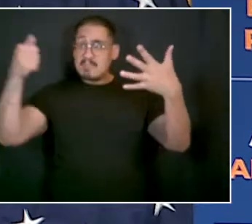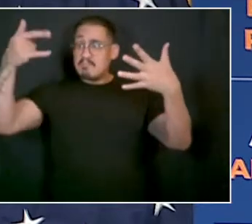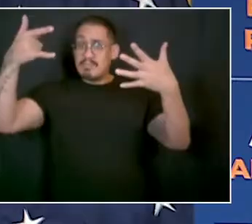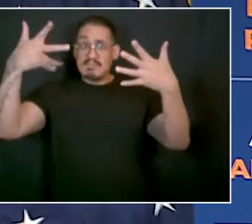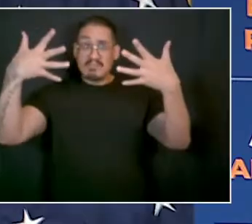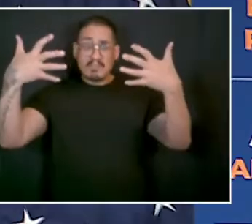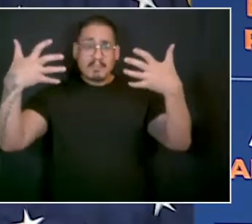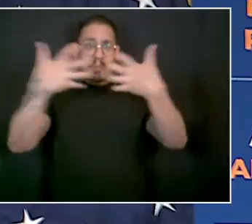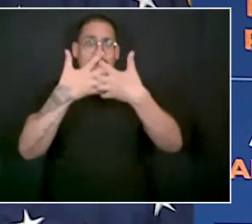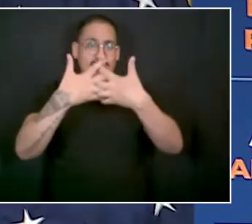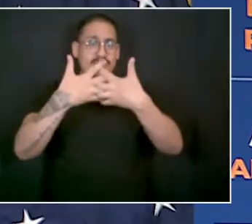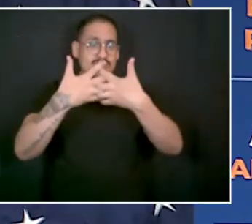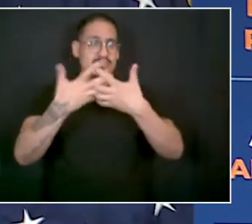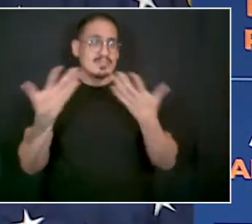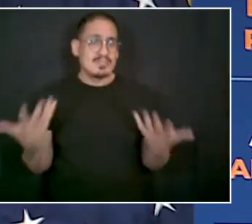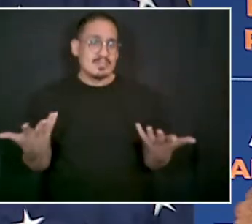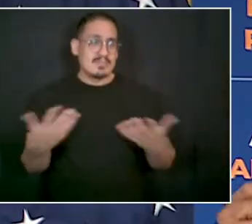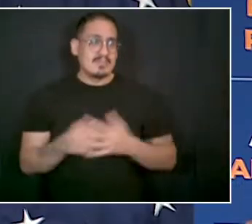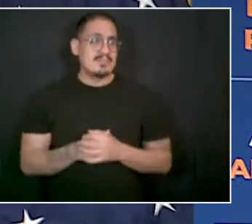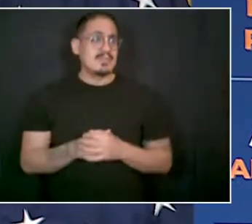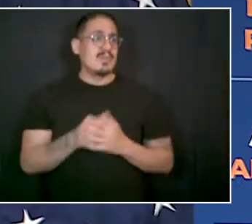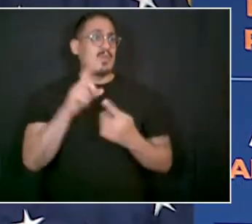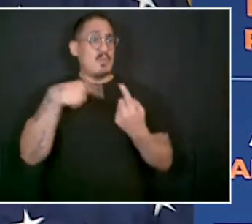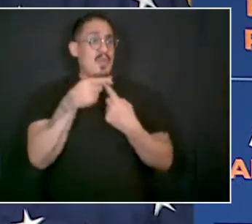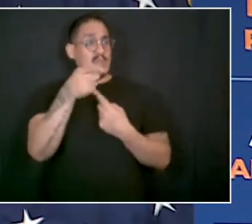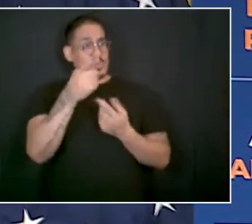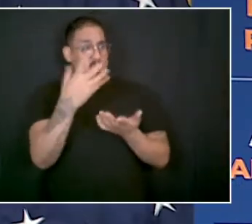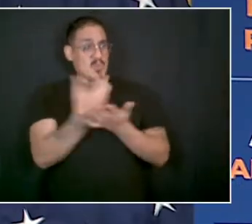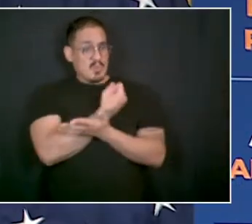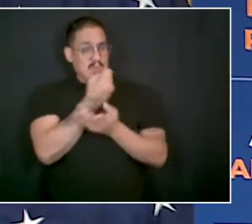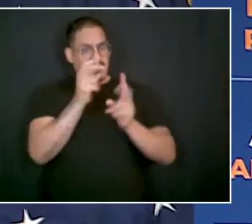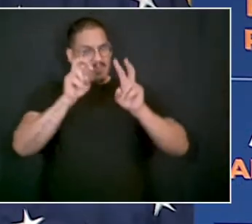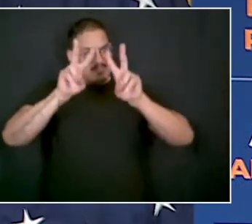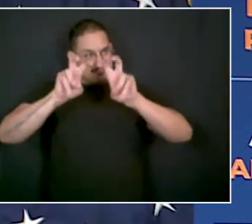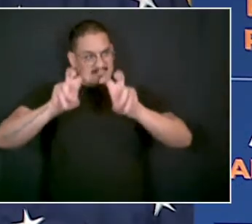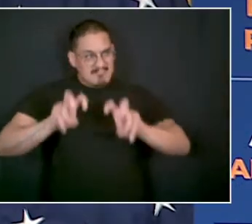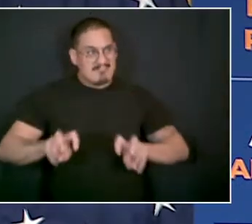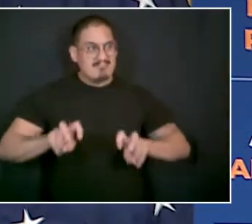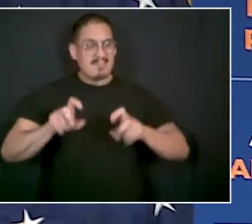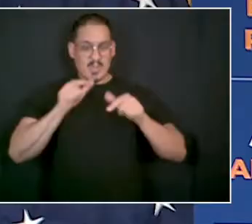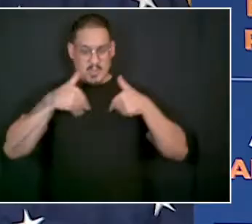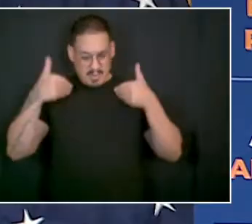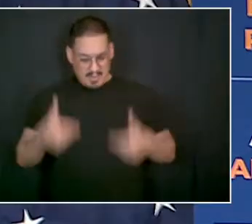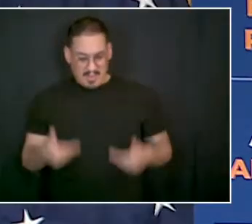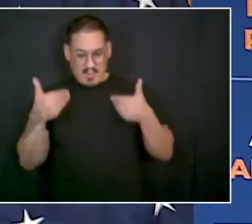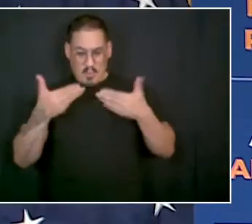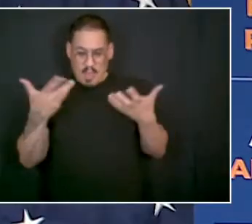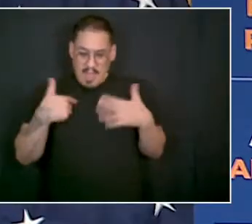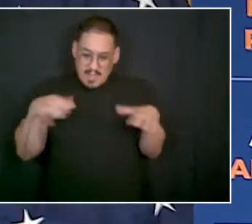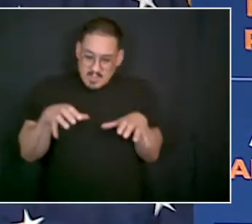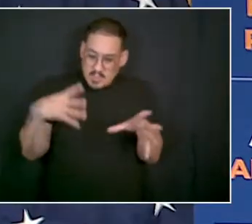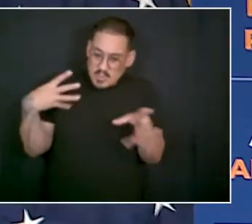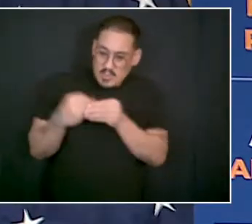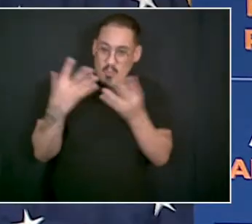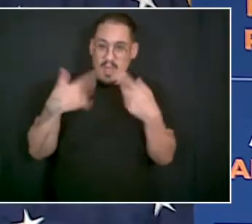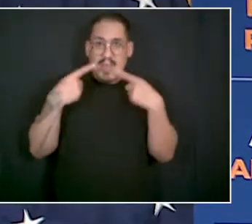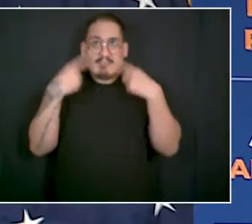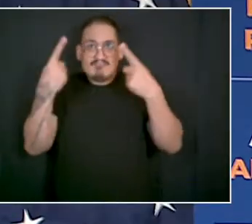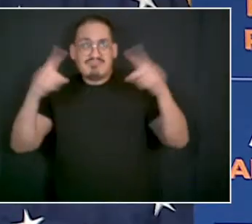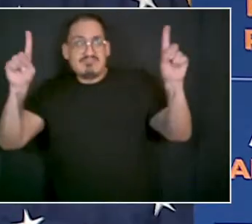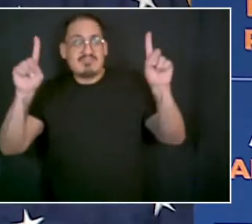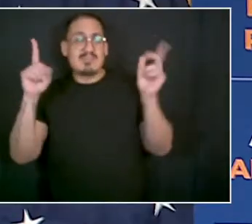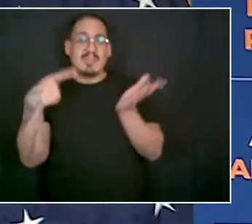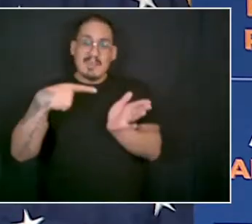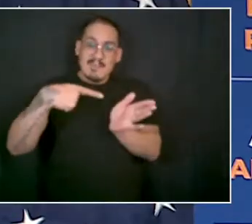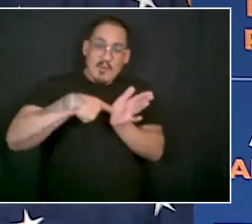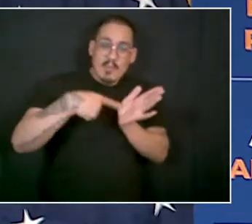to do an analysis on, here's what he ran on, here's what he accomplished? And so it's the same. Affordability, public safety,